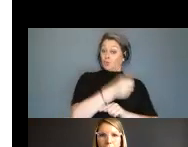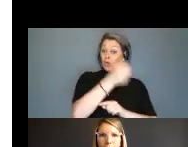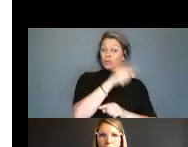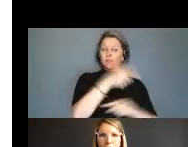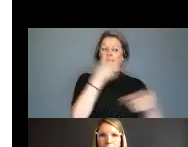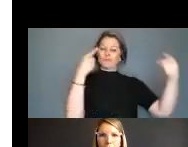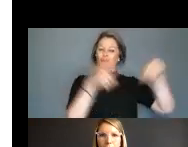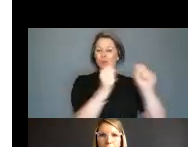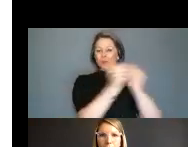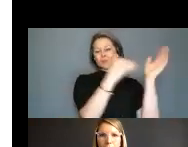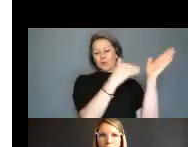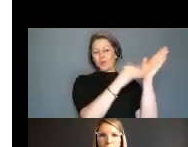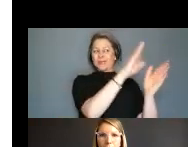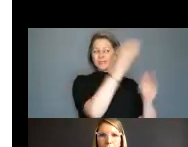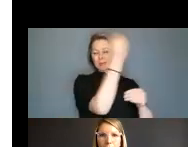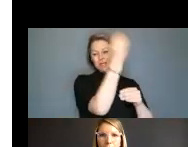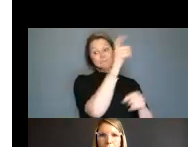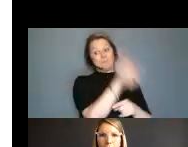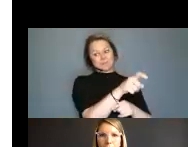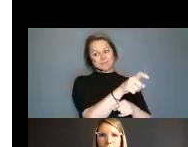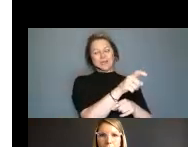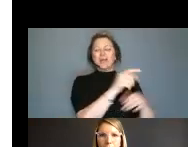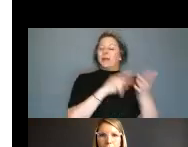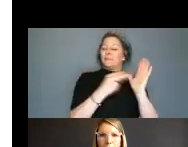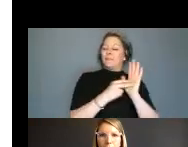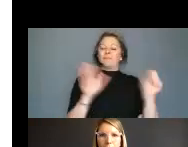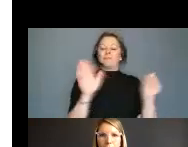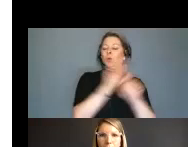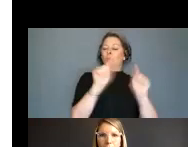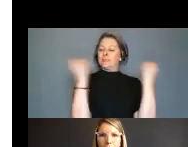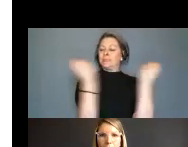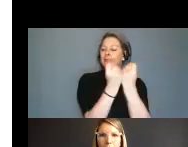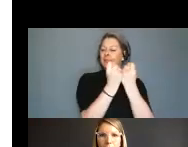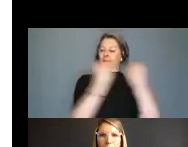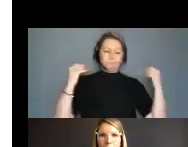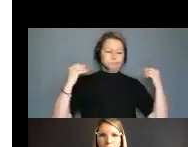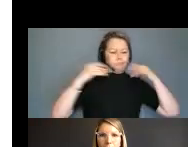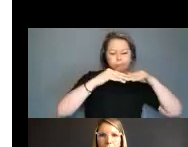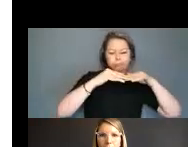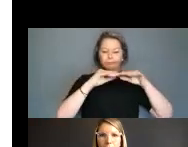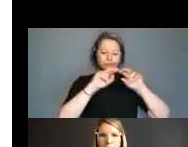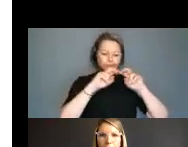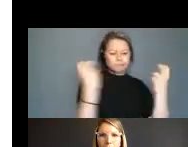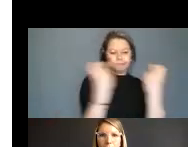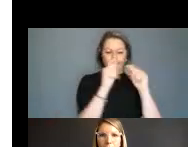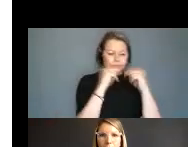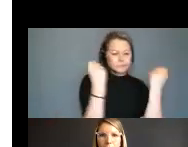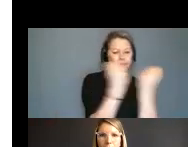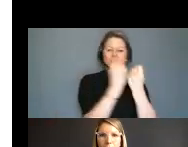opinion. So an interdisciplinary team will work on an assessment capacity on a particular